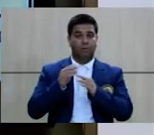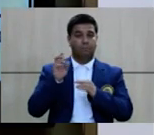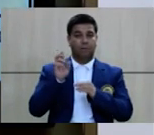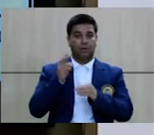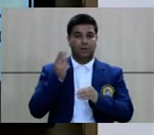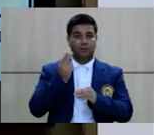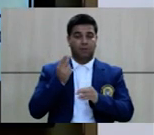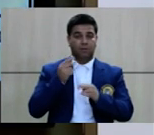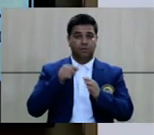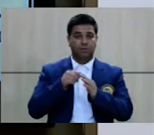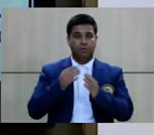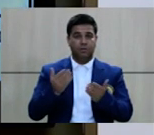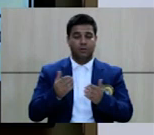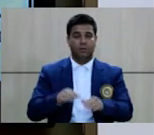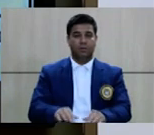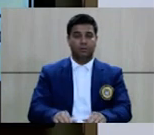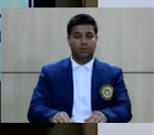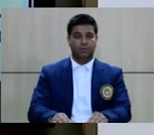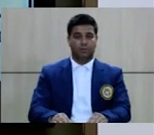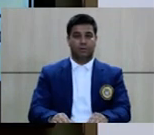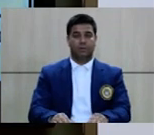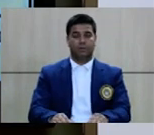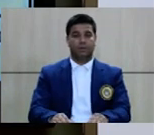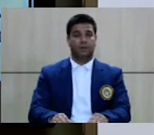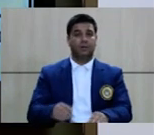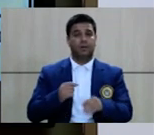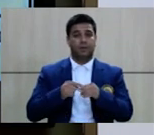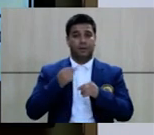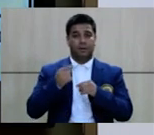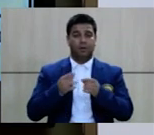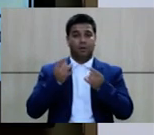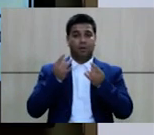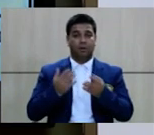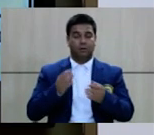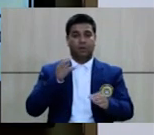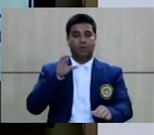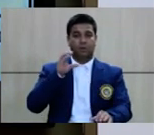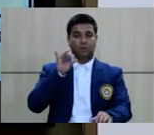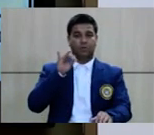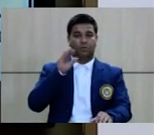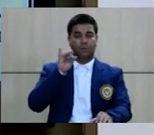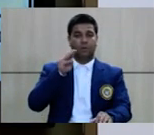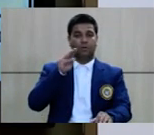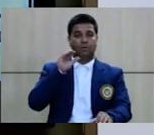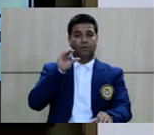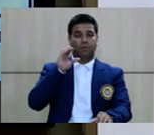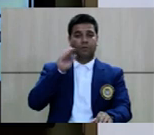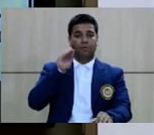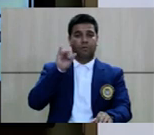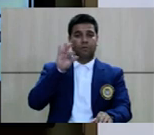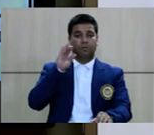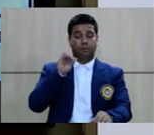rangli donador gigroskopik modda. Keyingisi oddiy superfosfat, bu fosforli o'g'itlarga kiradi,